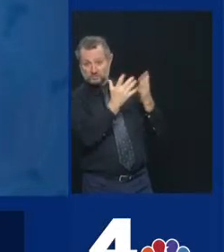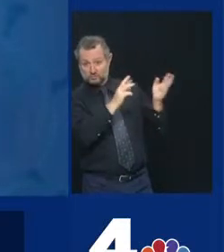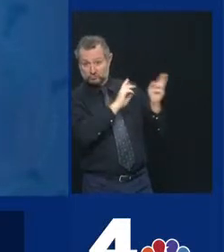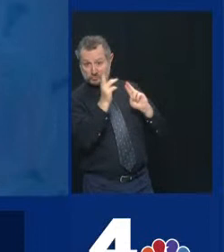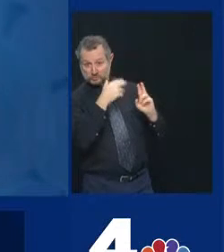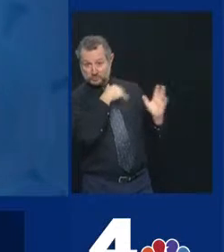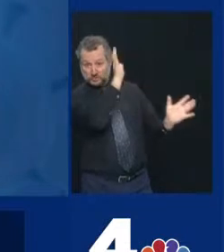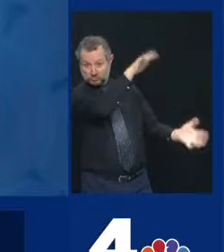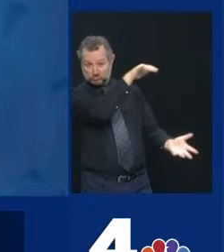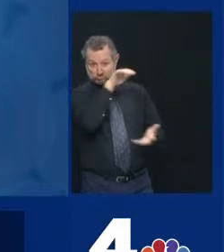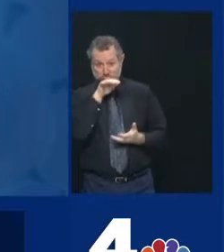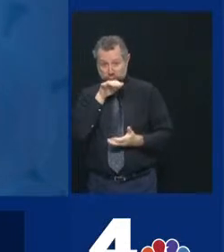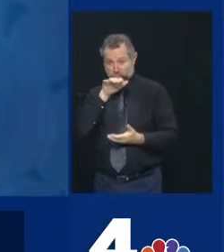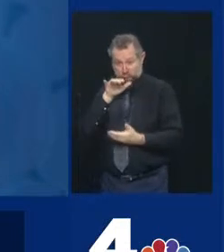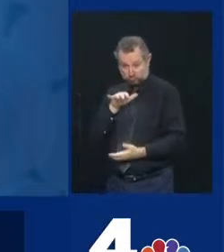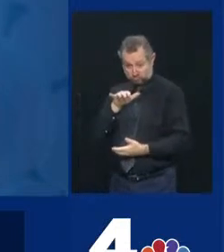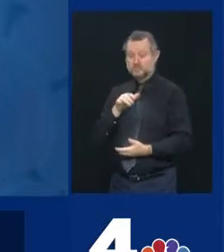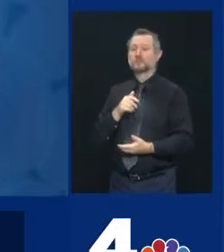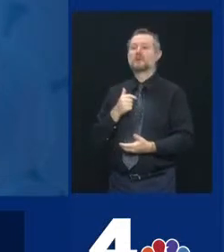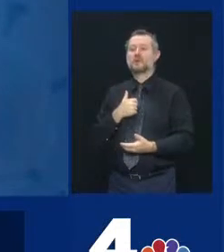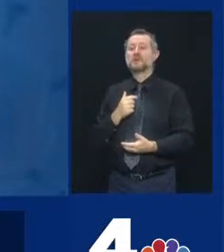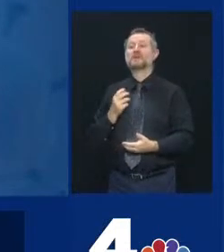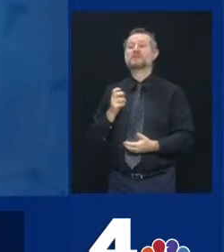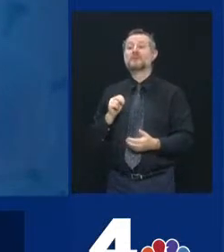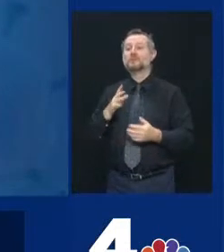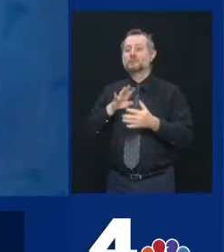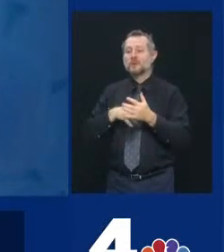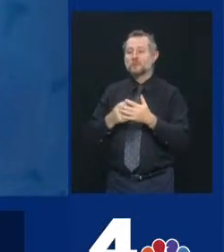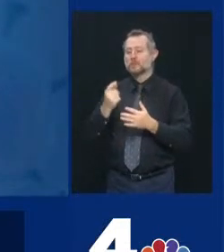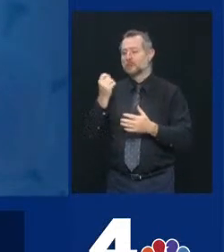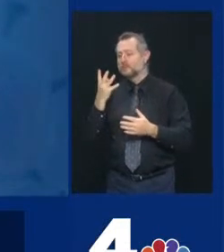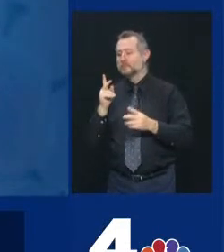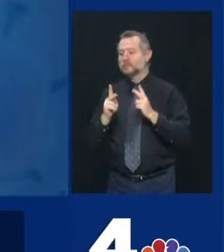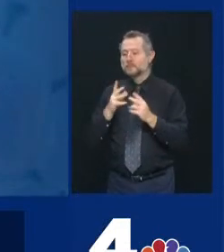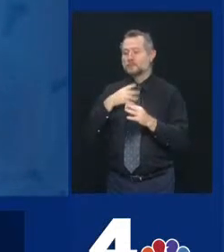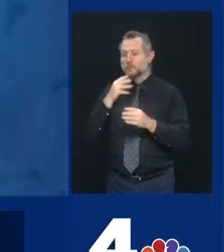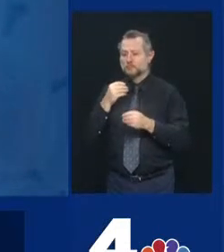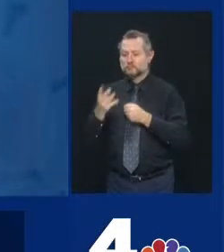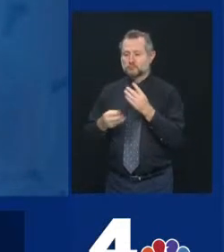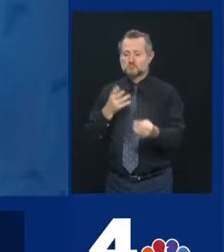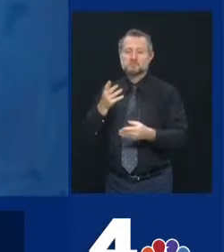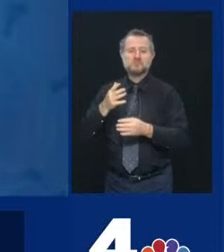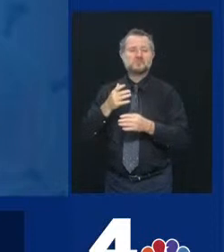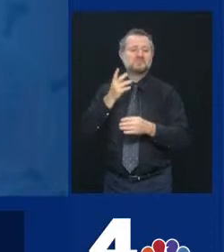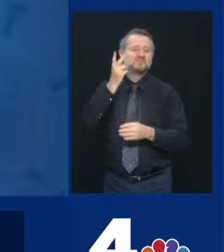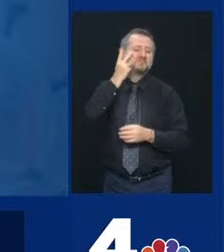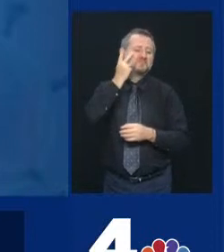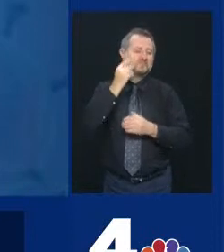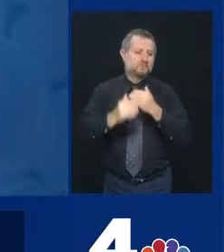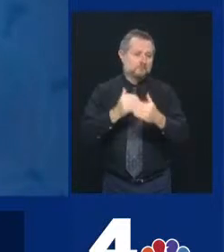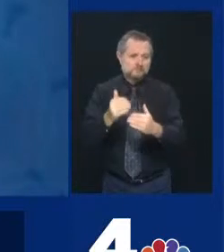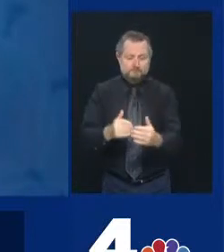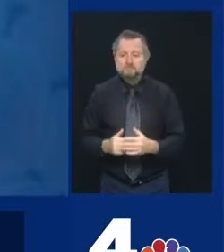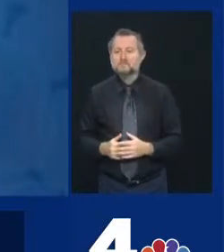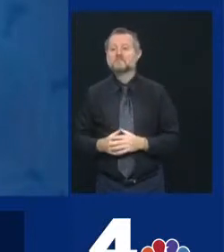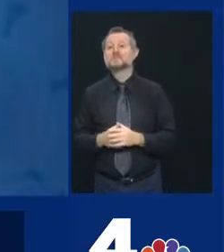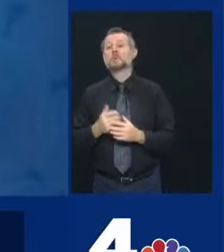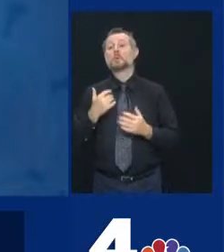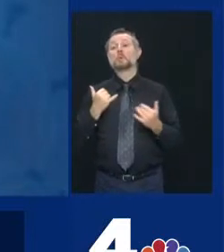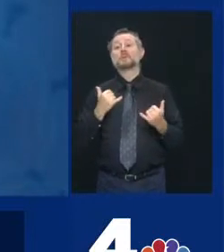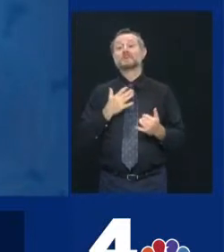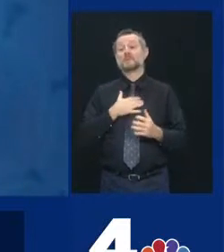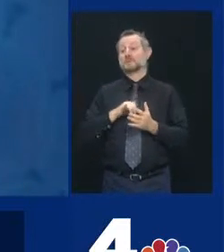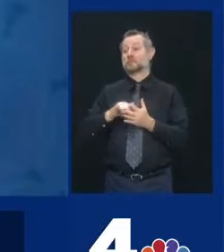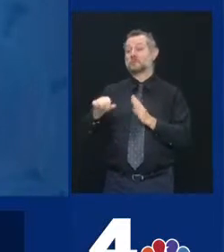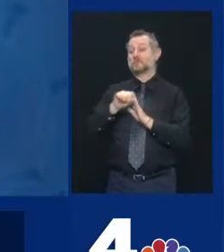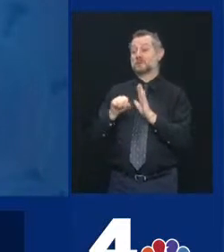vaccines. What is the schedule, how many, etc. On the state side, within the state,